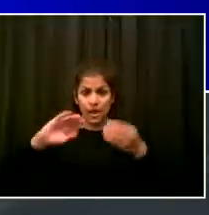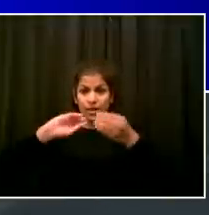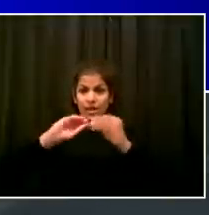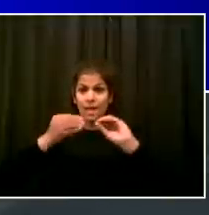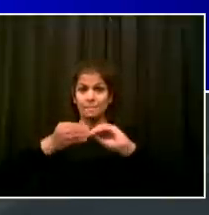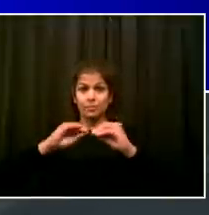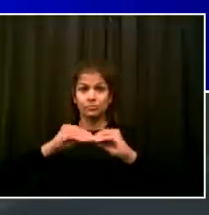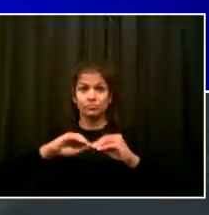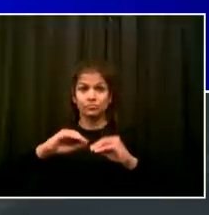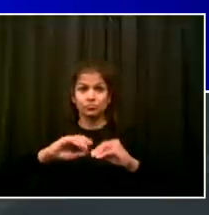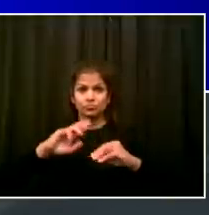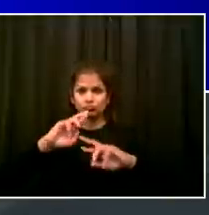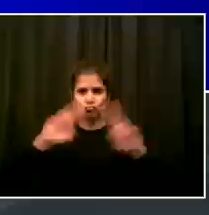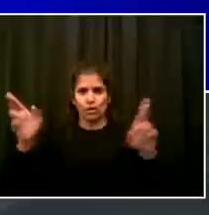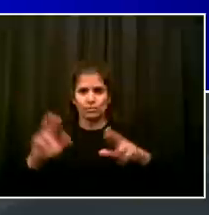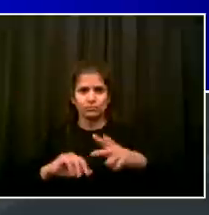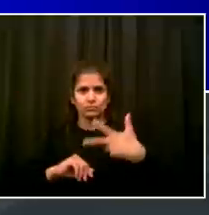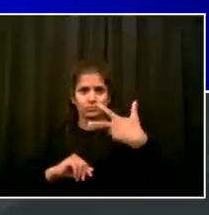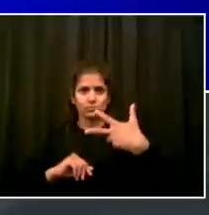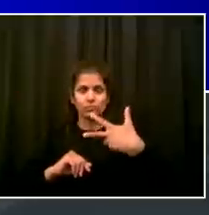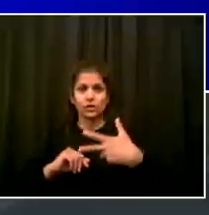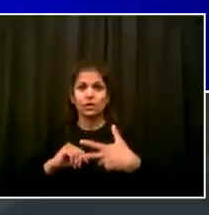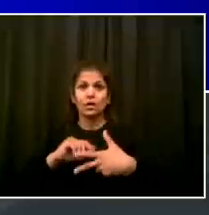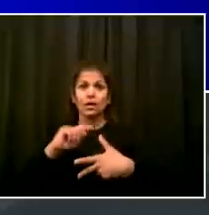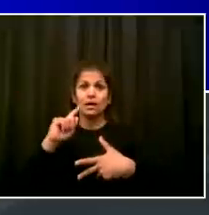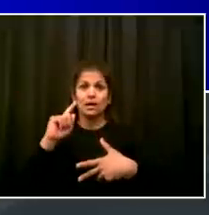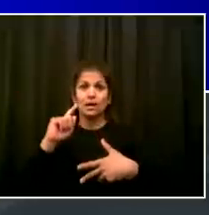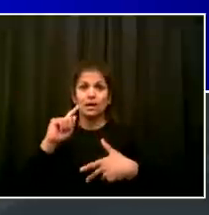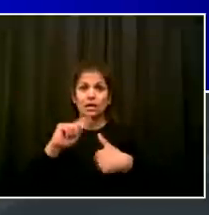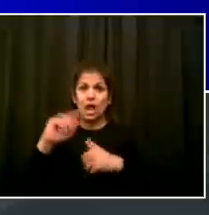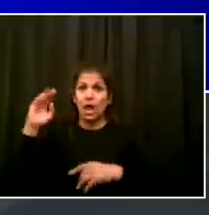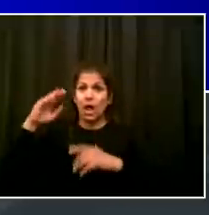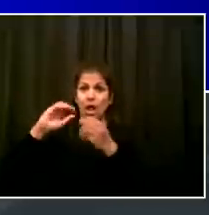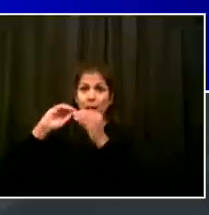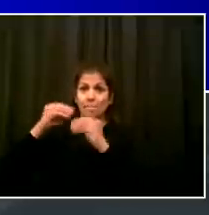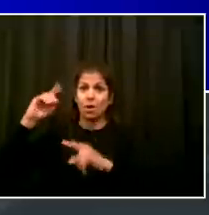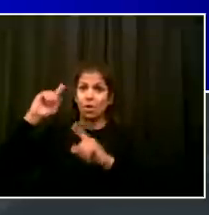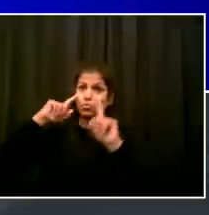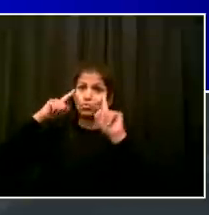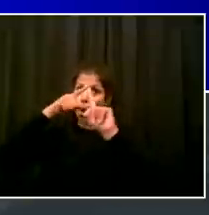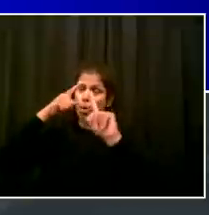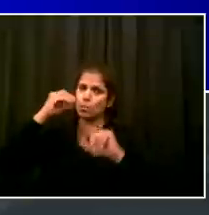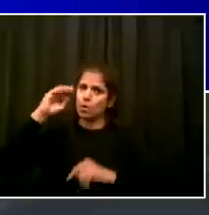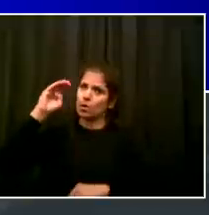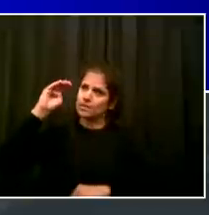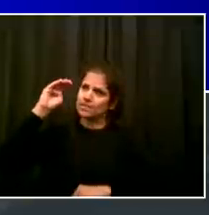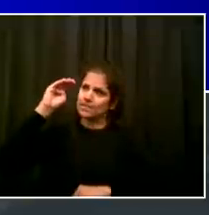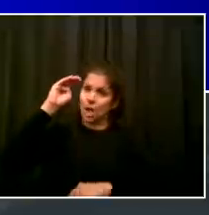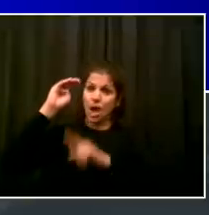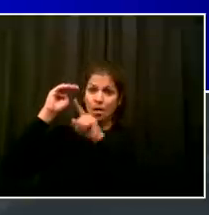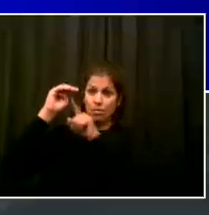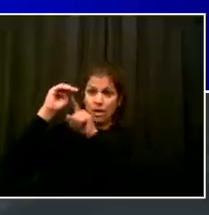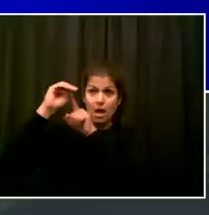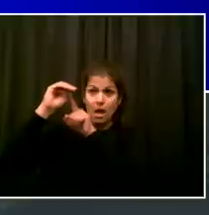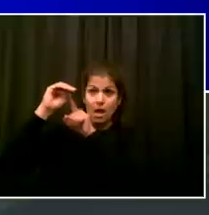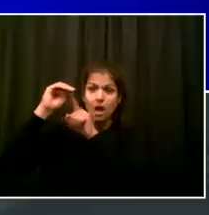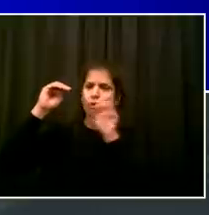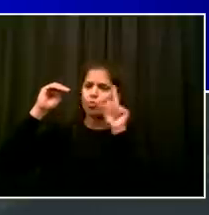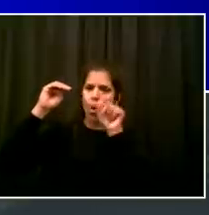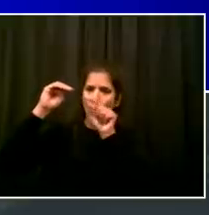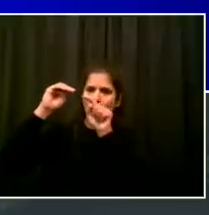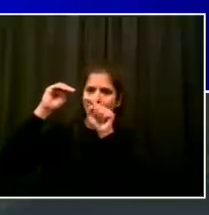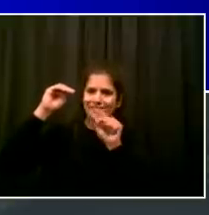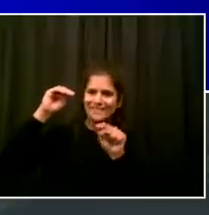been working on this constantly with our health department, health and hospitals, our whole team. And every day, of course, the health department has put out these statistics.